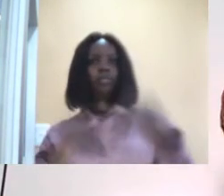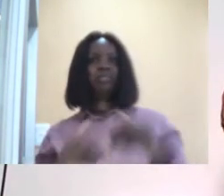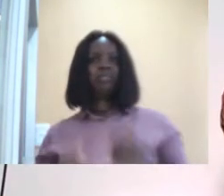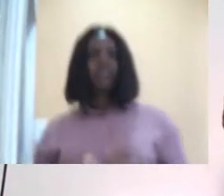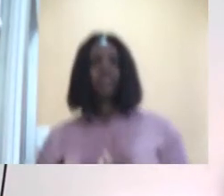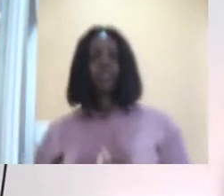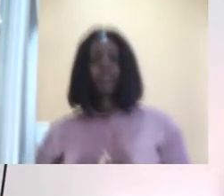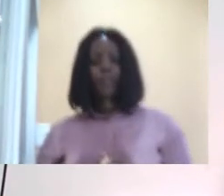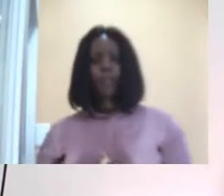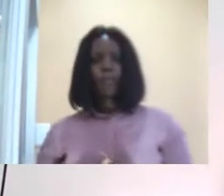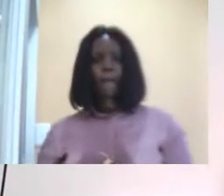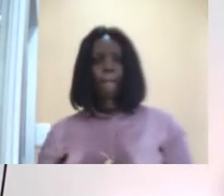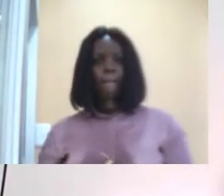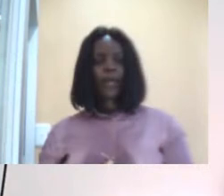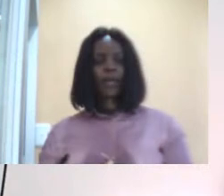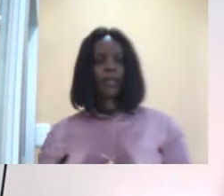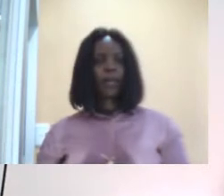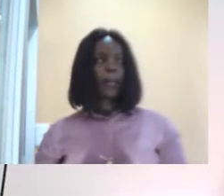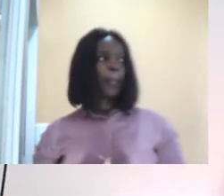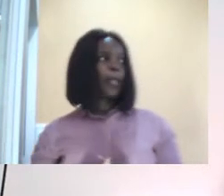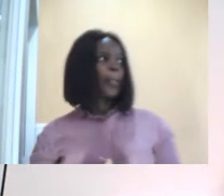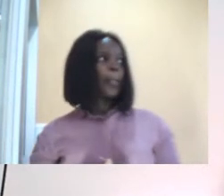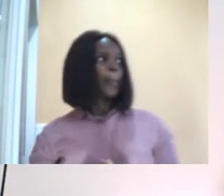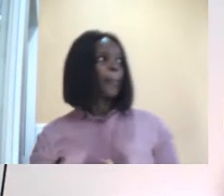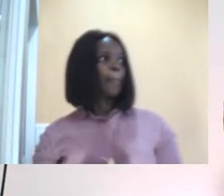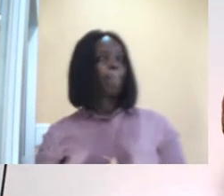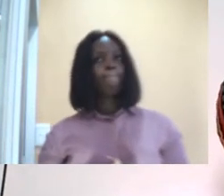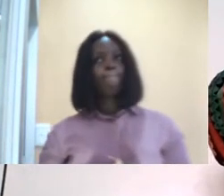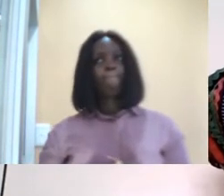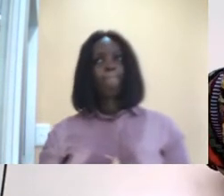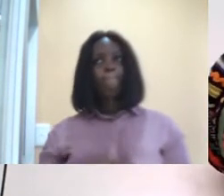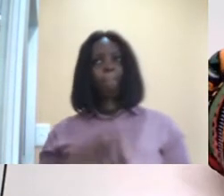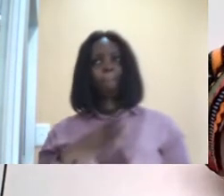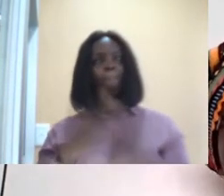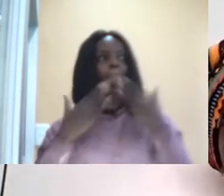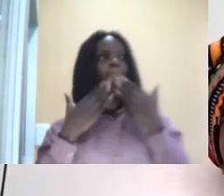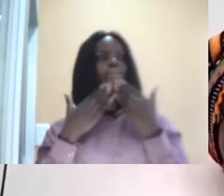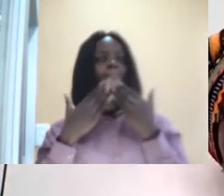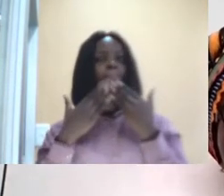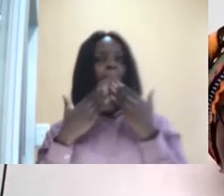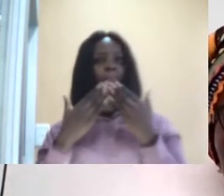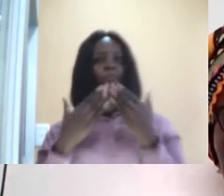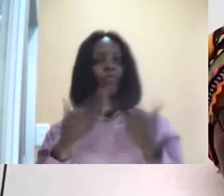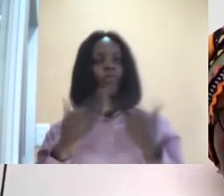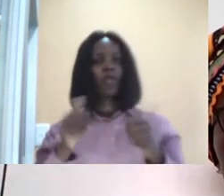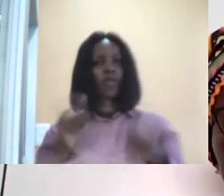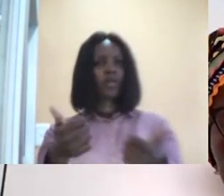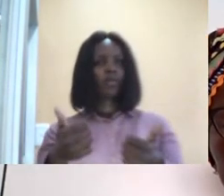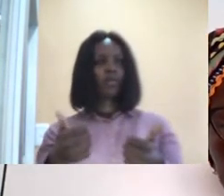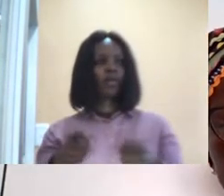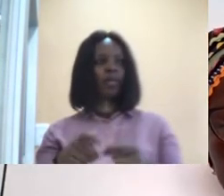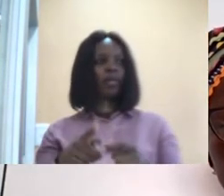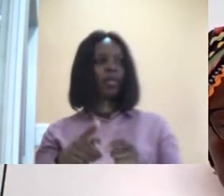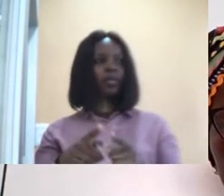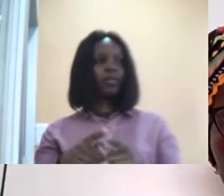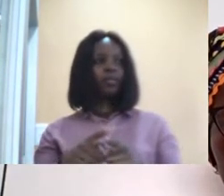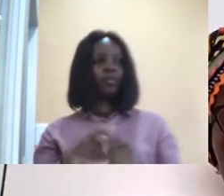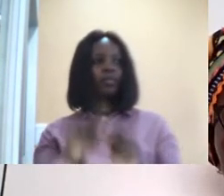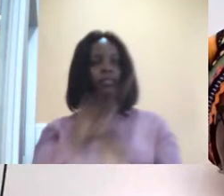Thank you so much, Honorable Chairperson, for affording us this opportunity. Greetings, revolutionary greetings to our Premier, Honorable